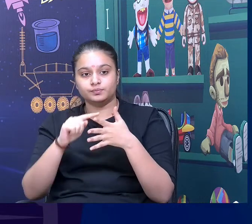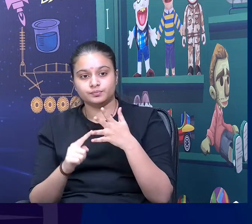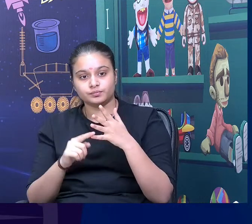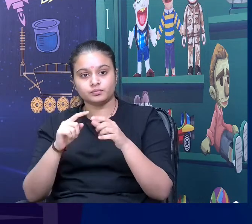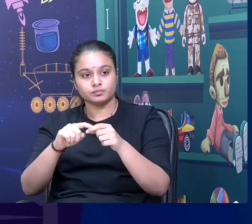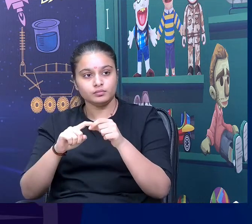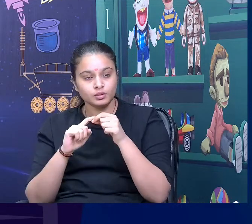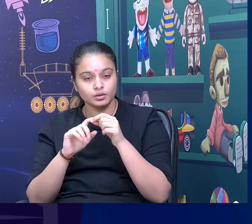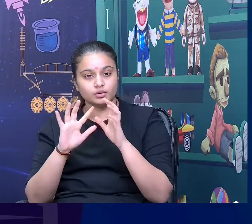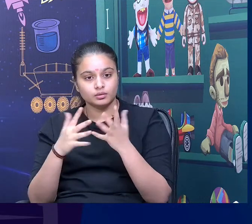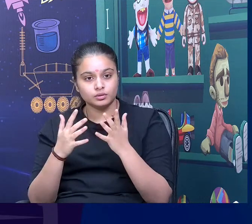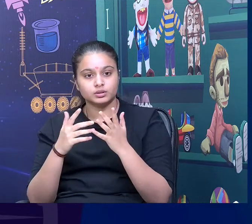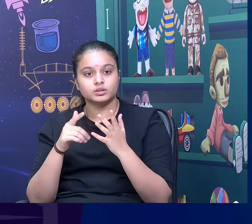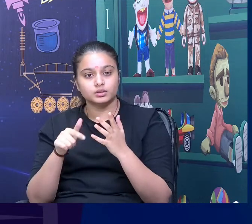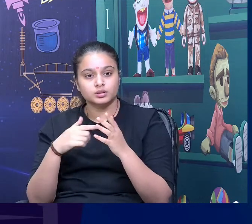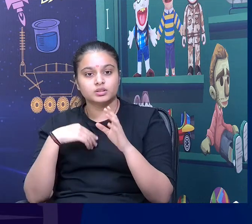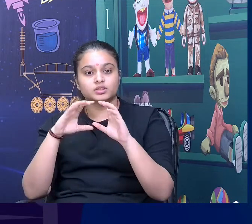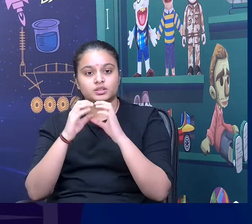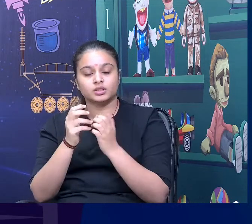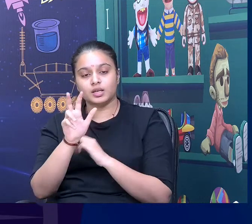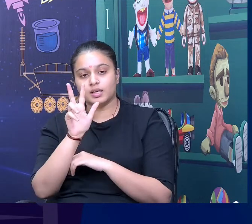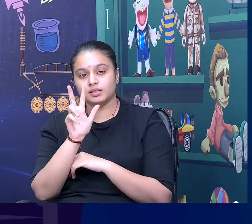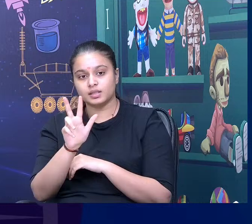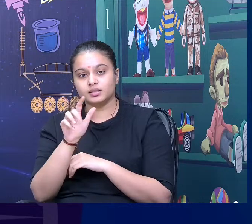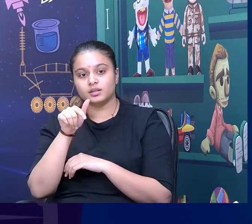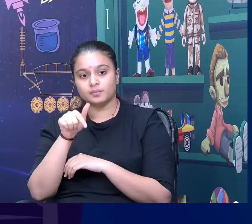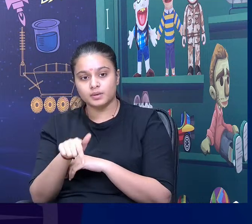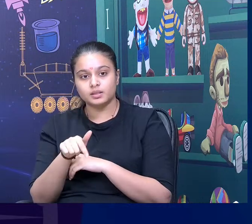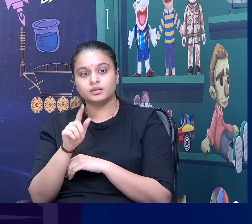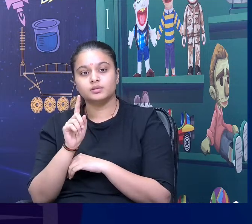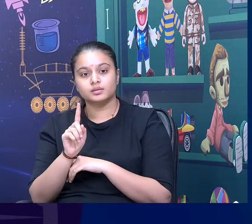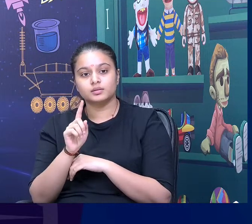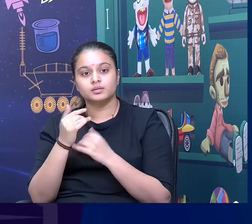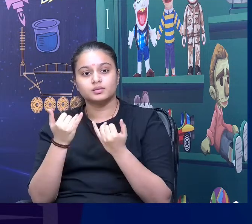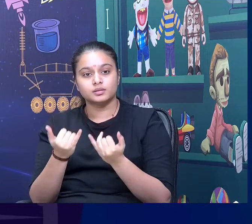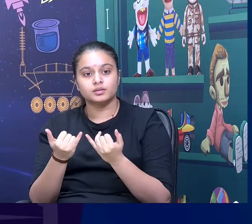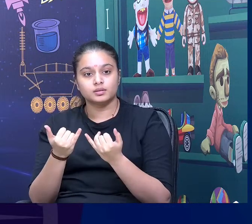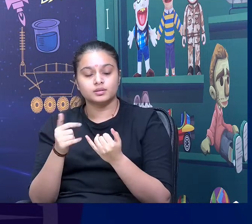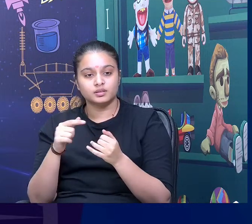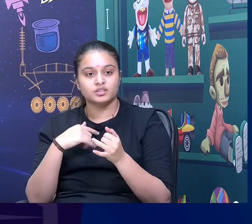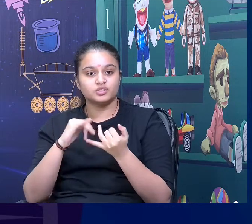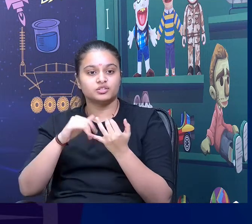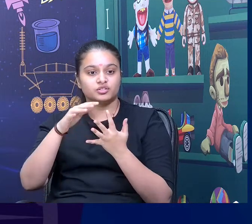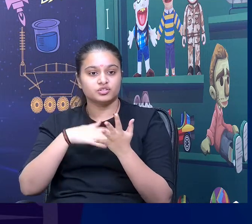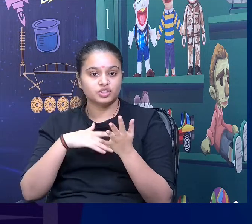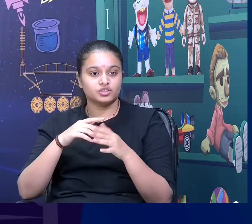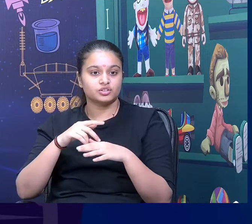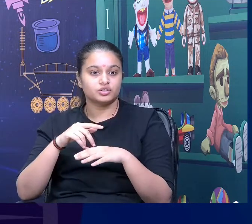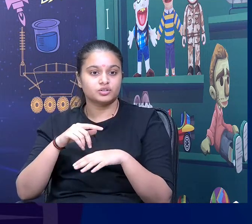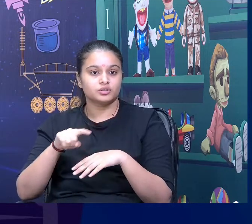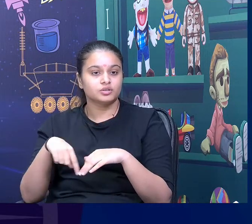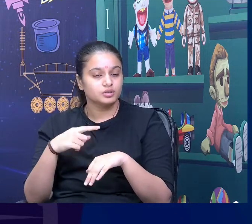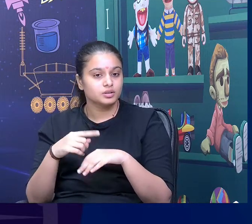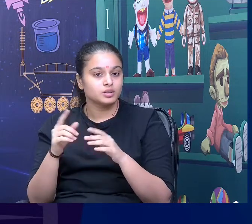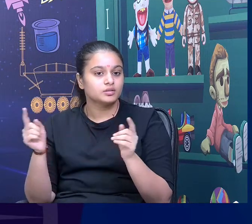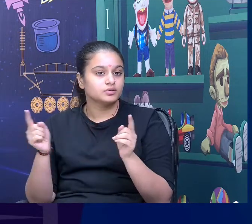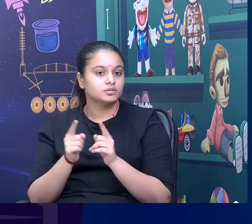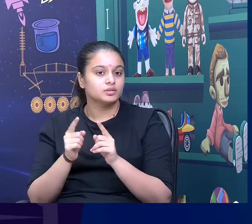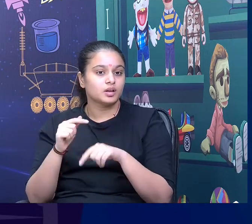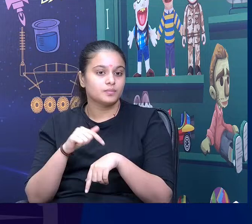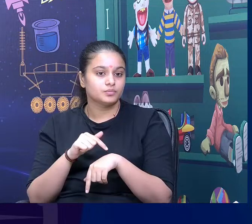given to our viewers, to our children of class 8. But now it's time to wrap up this session because that's an important